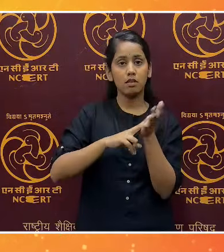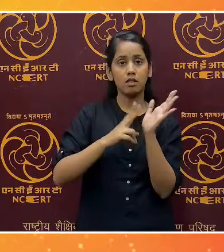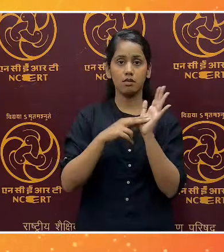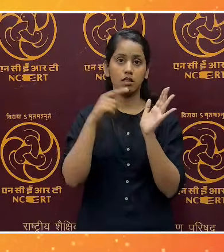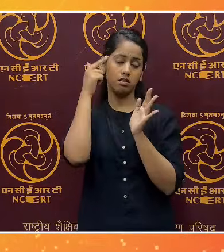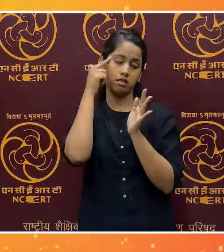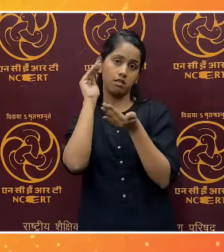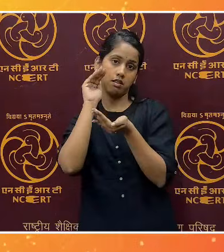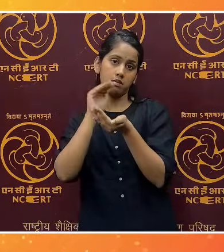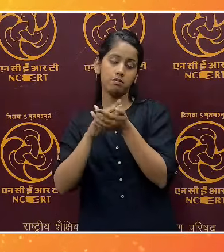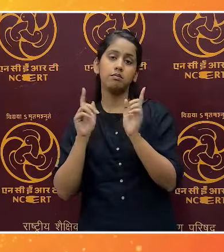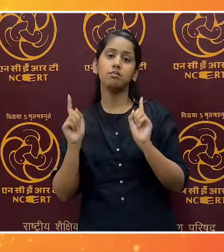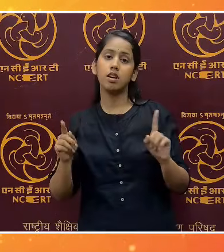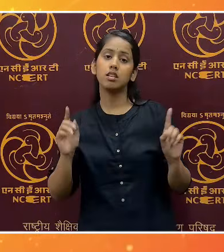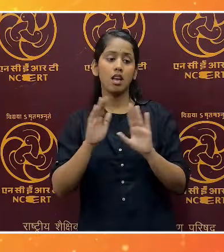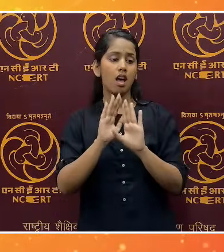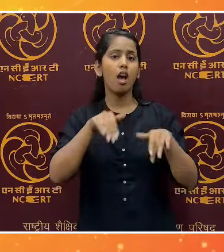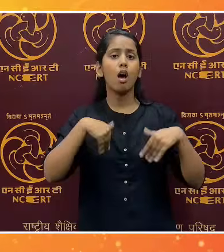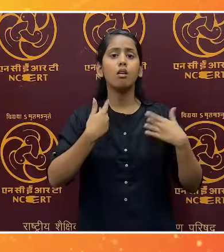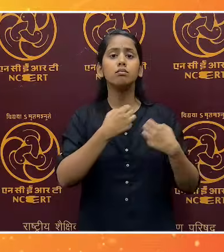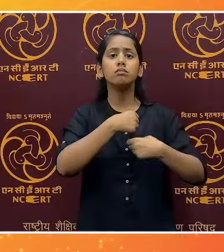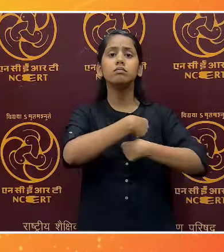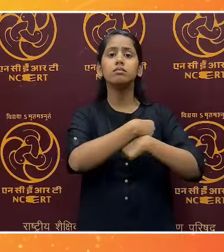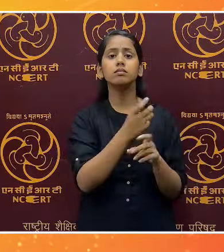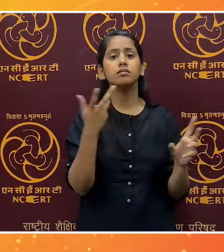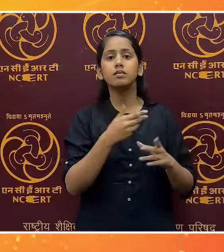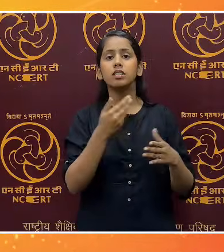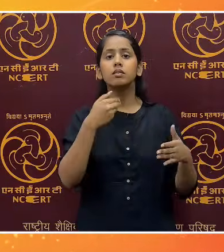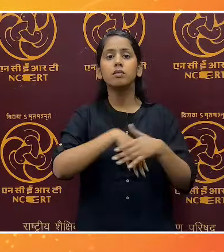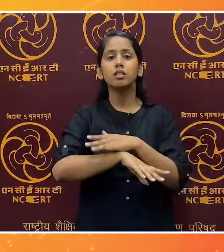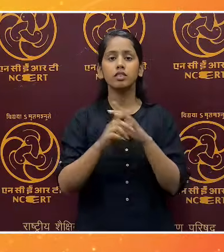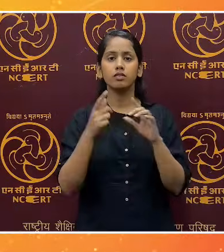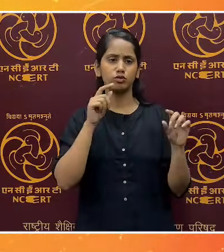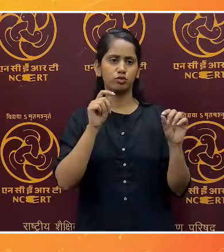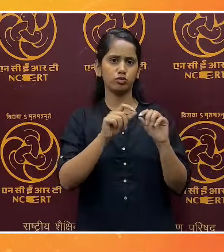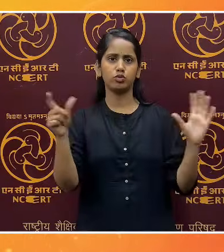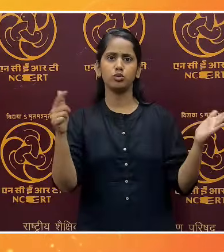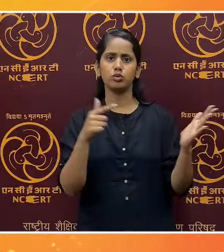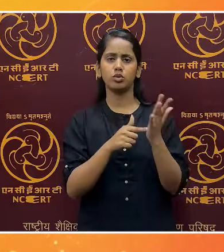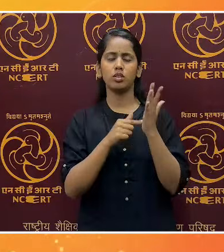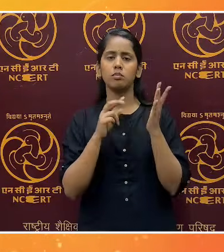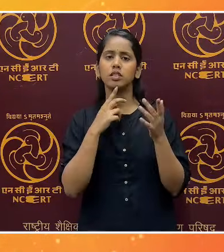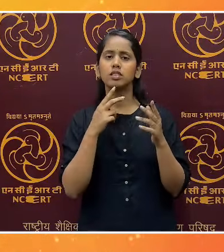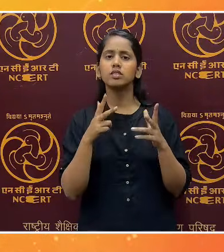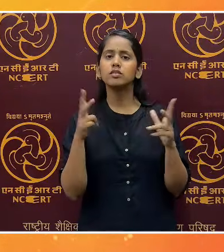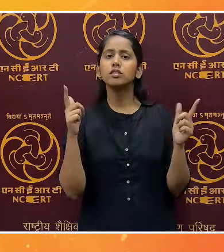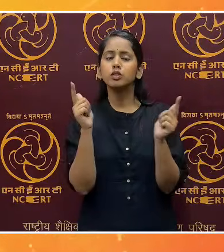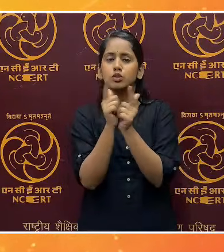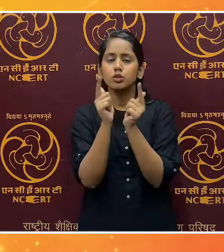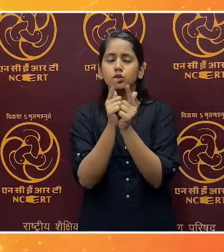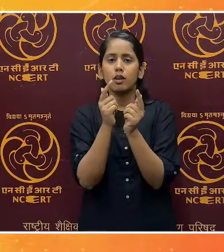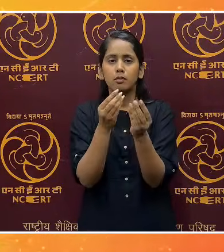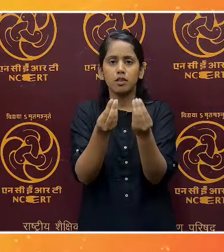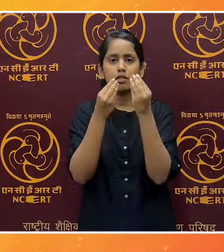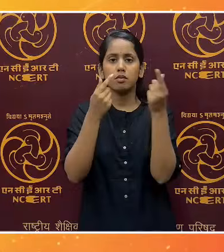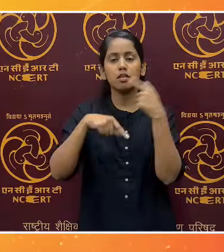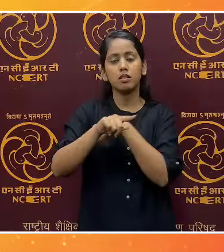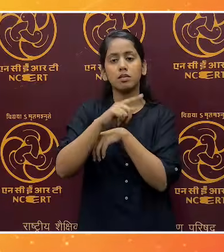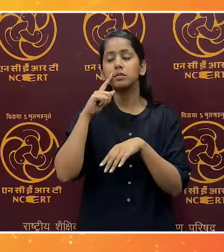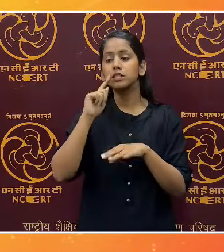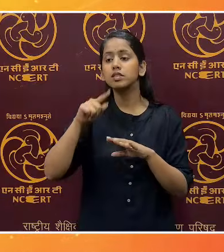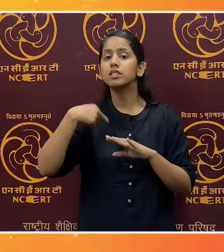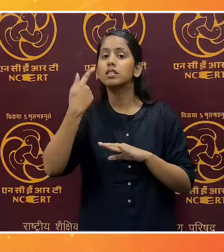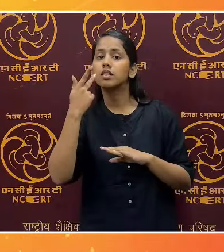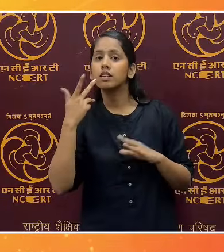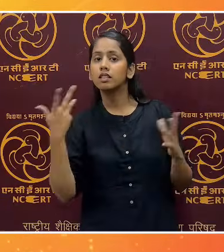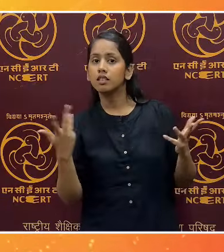we want to create. So before you delve deep into your presentation, ma'am, I request you to kindly tell us in brief what all we will be covering today. So